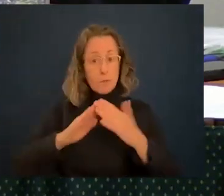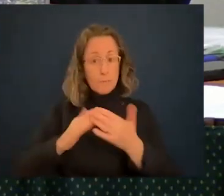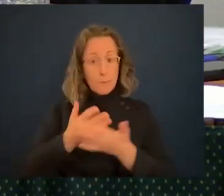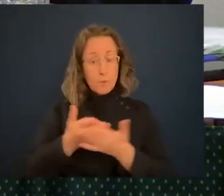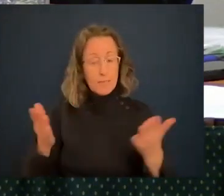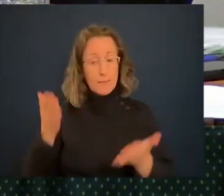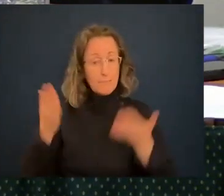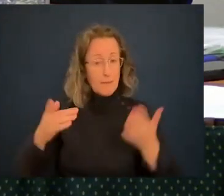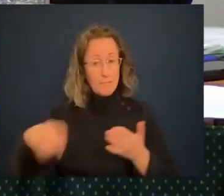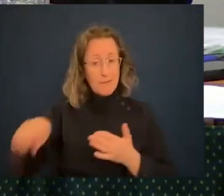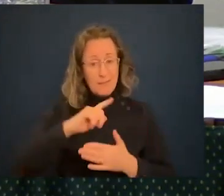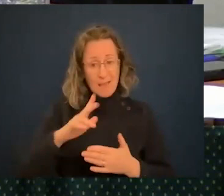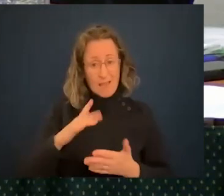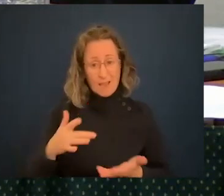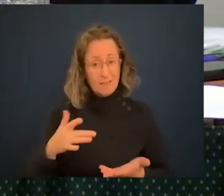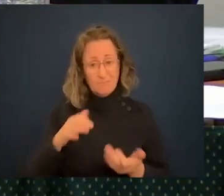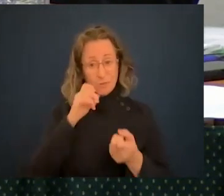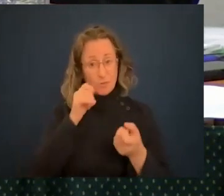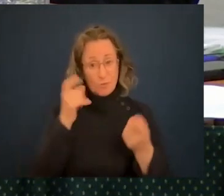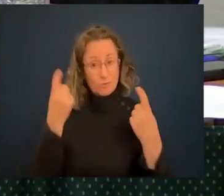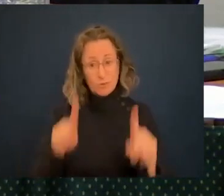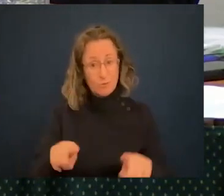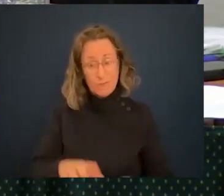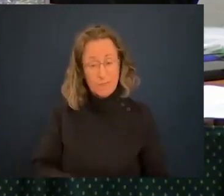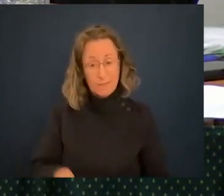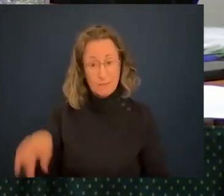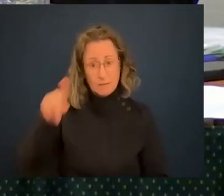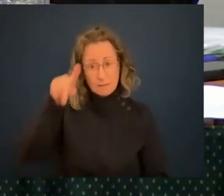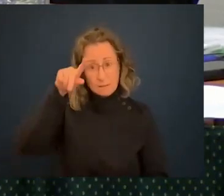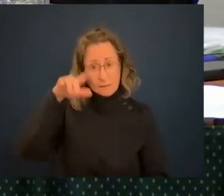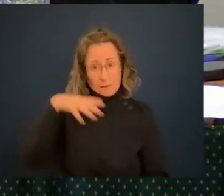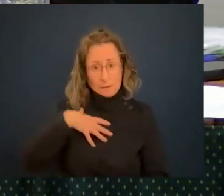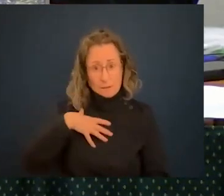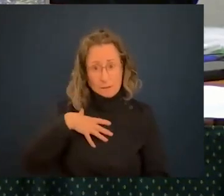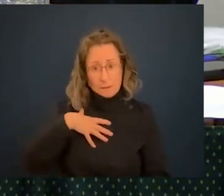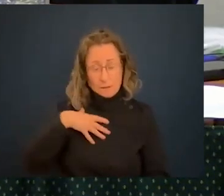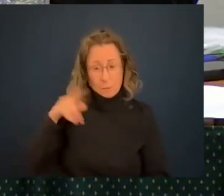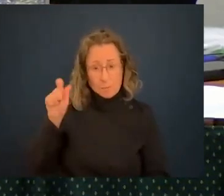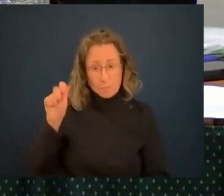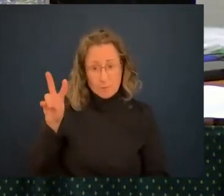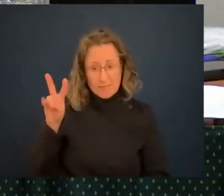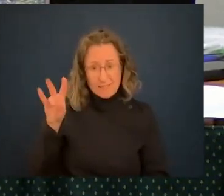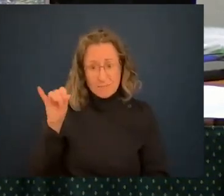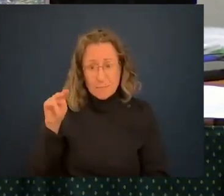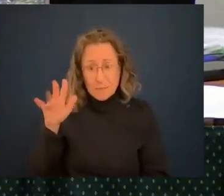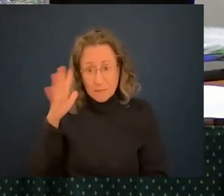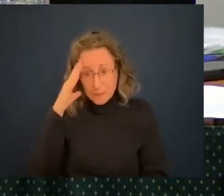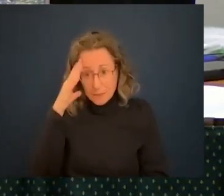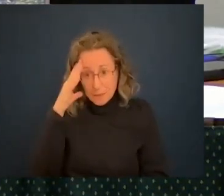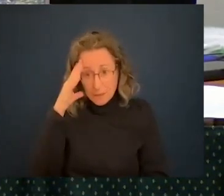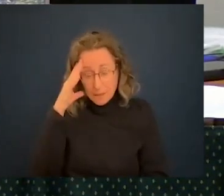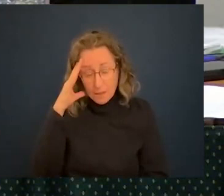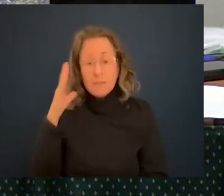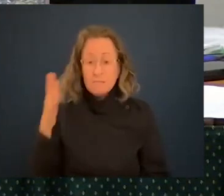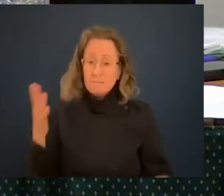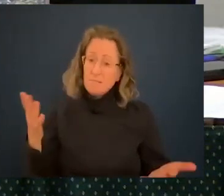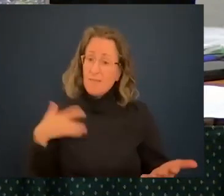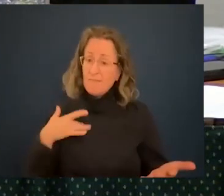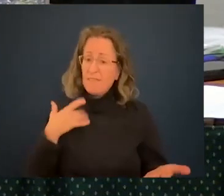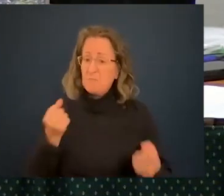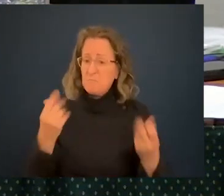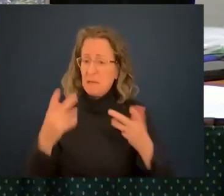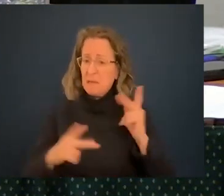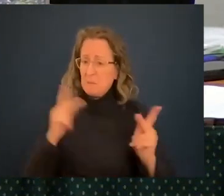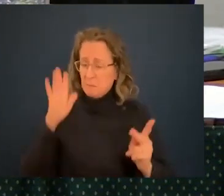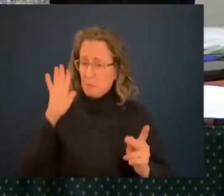eyebrows right now um across Brattleboro and this should be yeah this is a large sum of money but I think if we're really being serious about